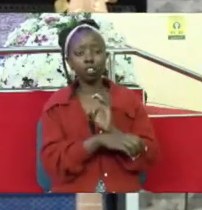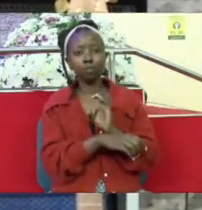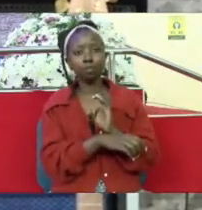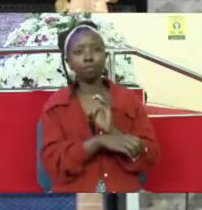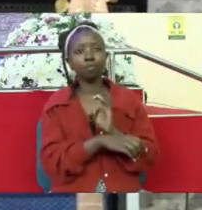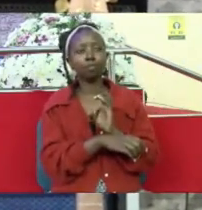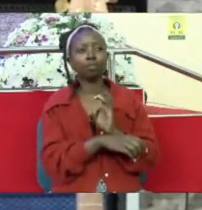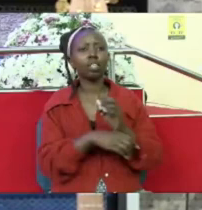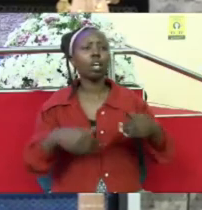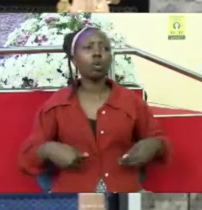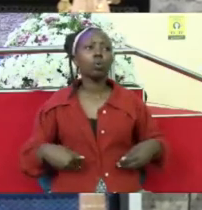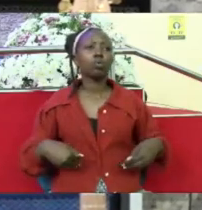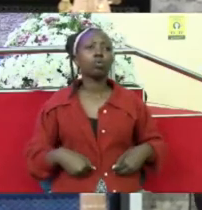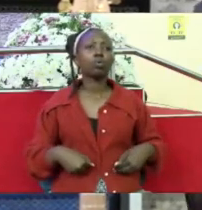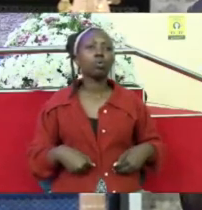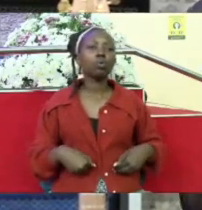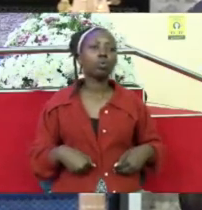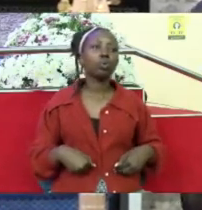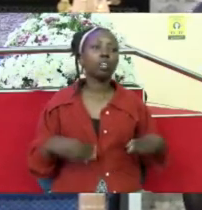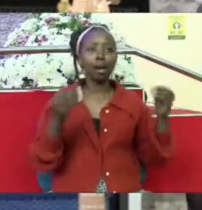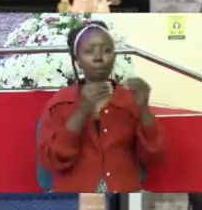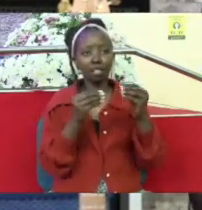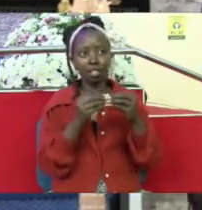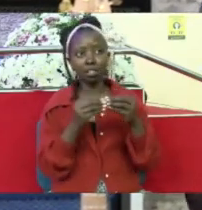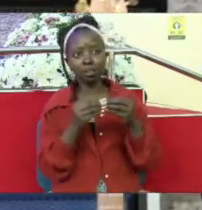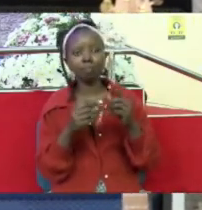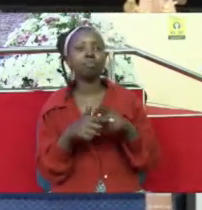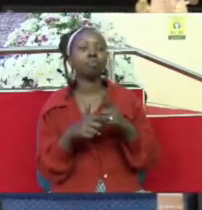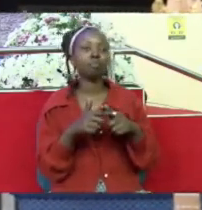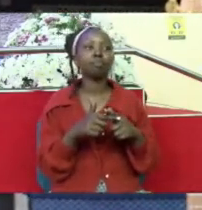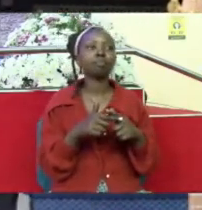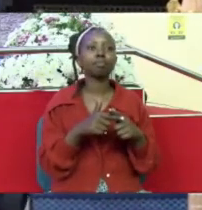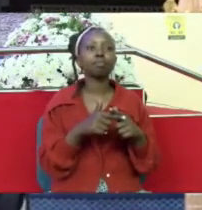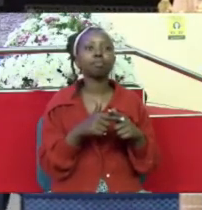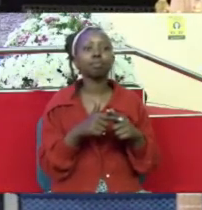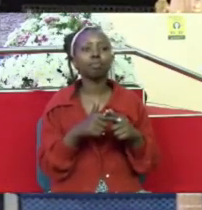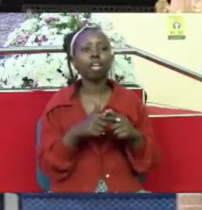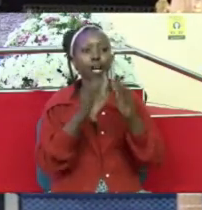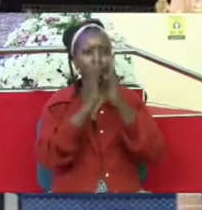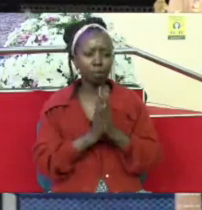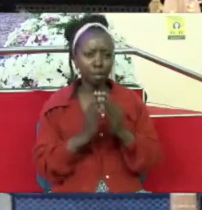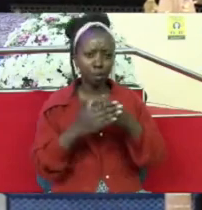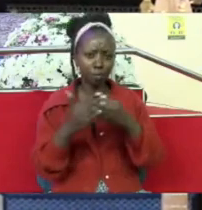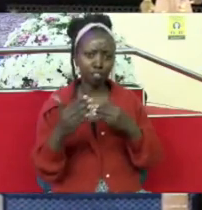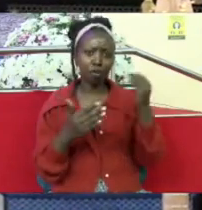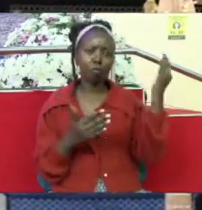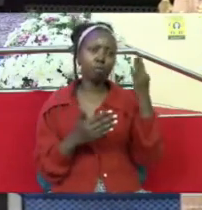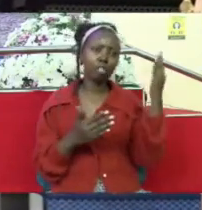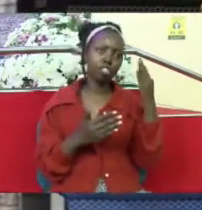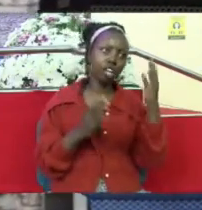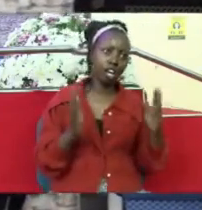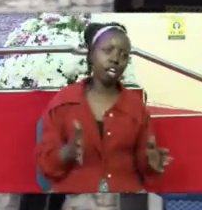it was a youth camp. Ilikuwa ni mkutano wa vijana. And then we prayed before we went to preach. The preacher, we prayed for the